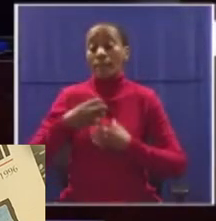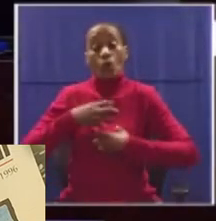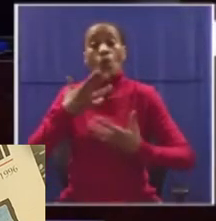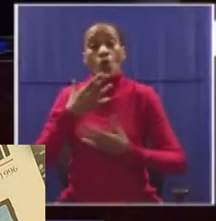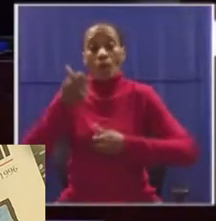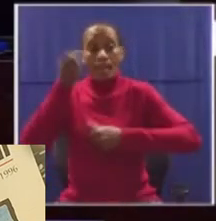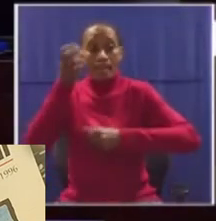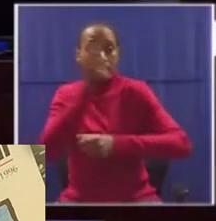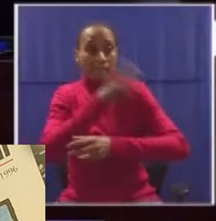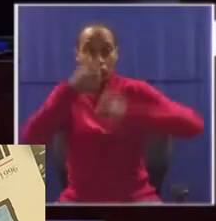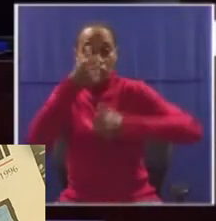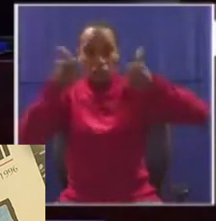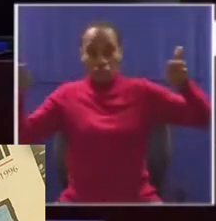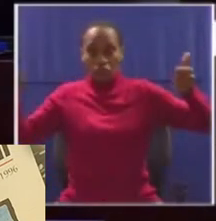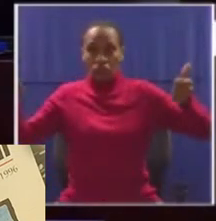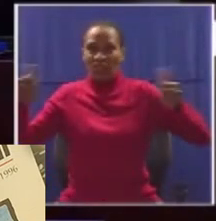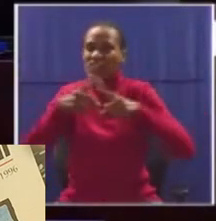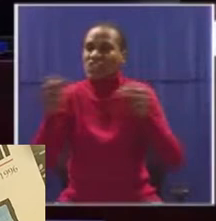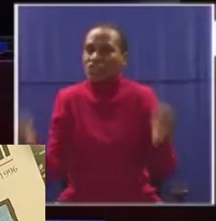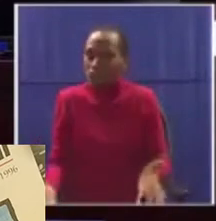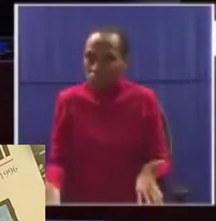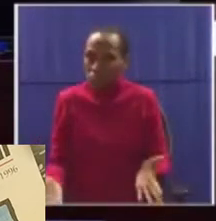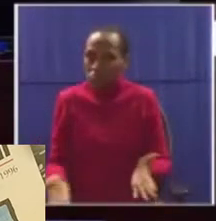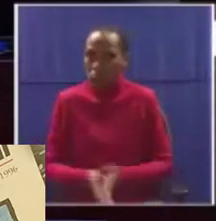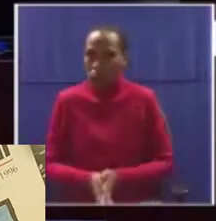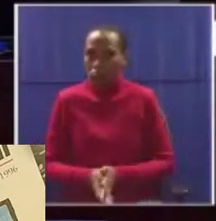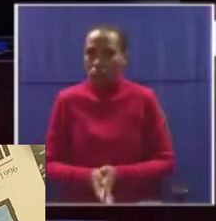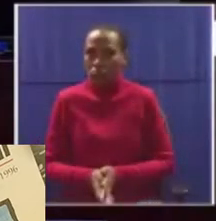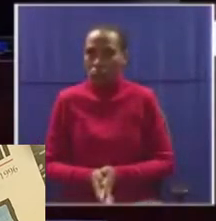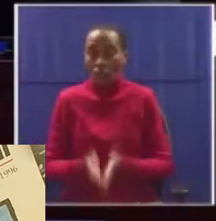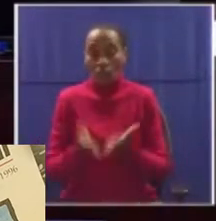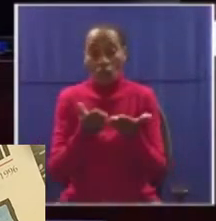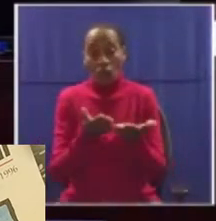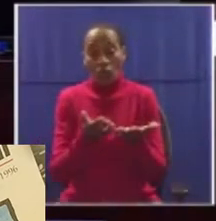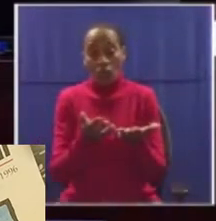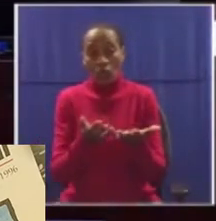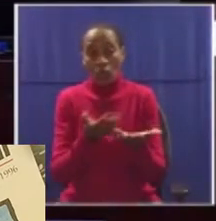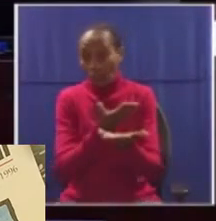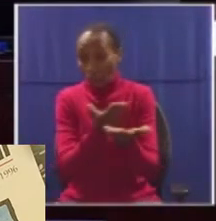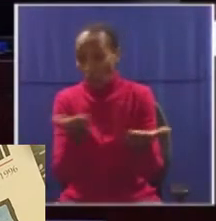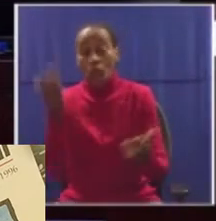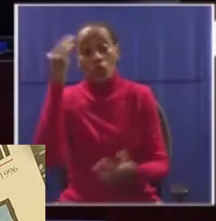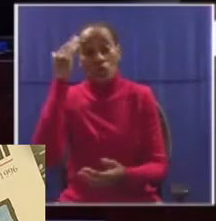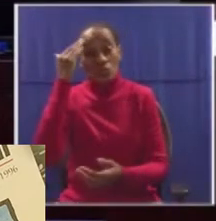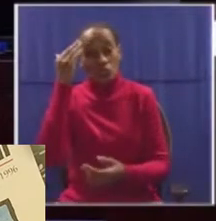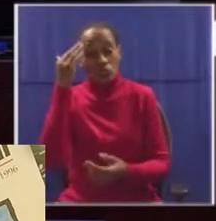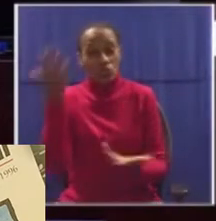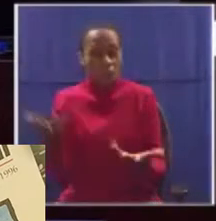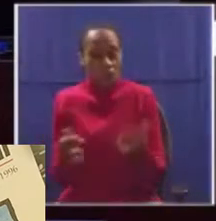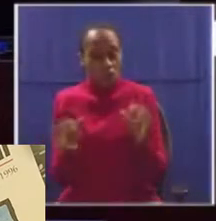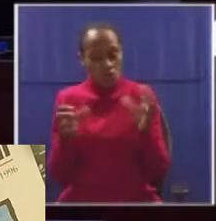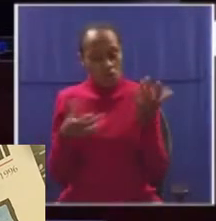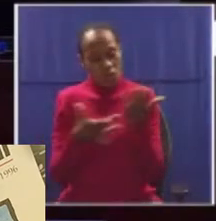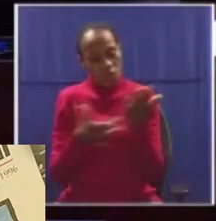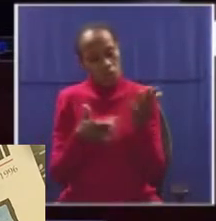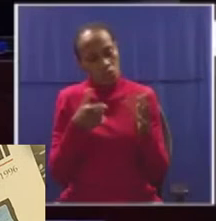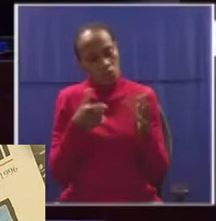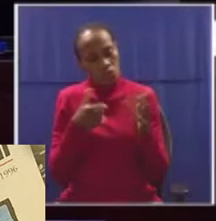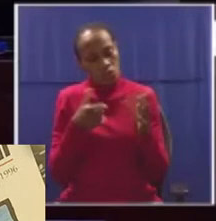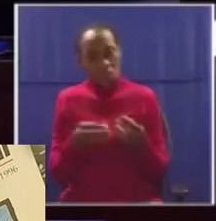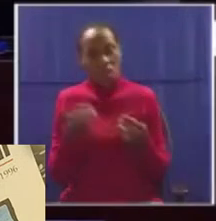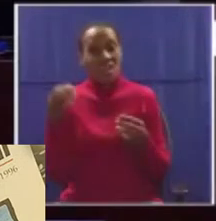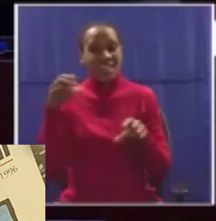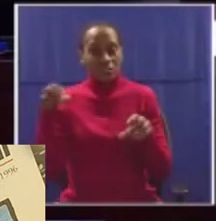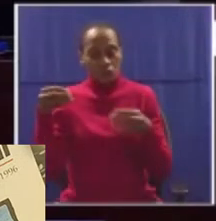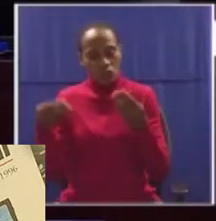was this ingenious those not familiar familiar with what the grabbery is it's a device that can clone your phone